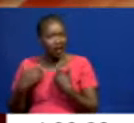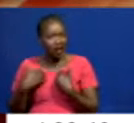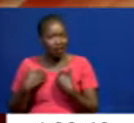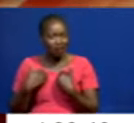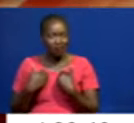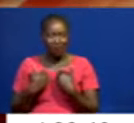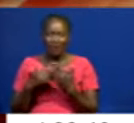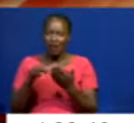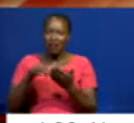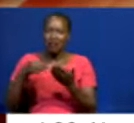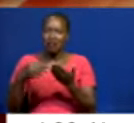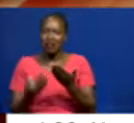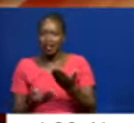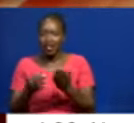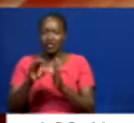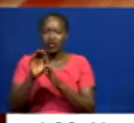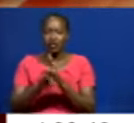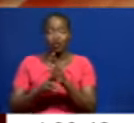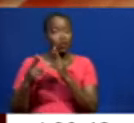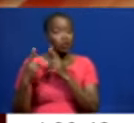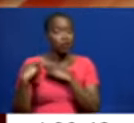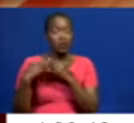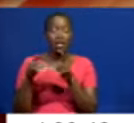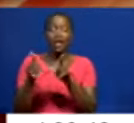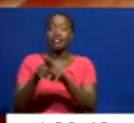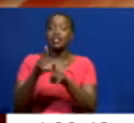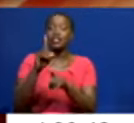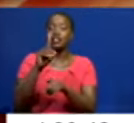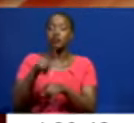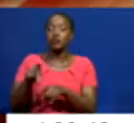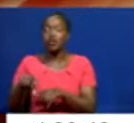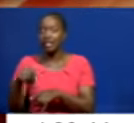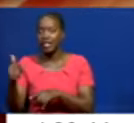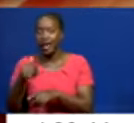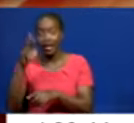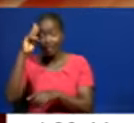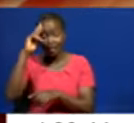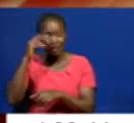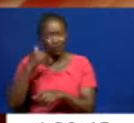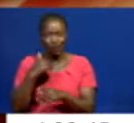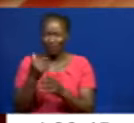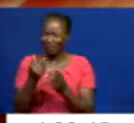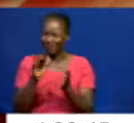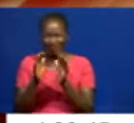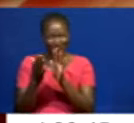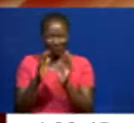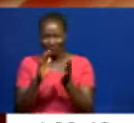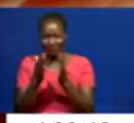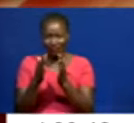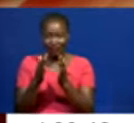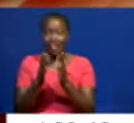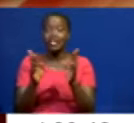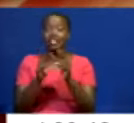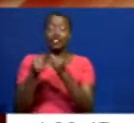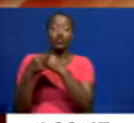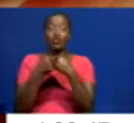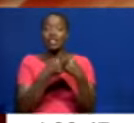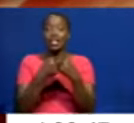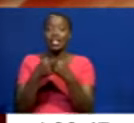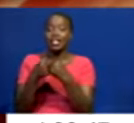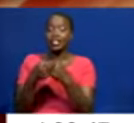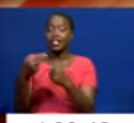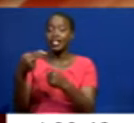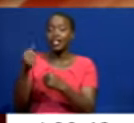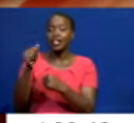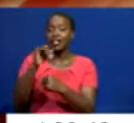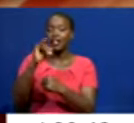his constitutional obligations as the DPP, among other reasons, saying it is ready to challenge Haji's